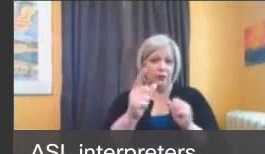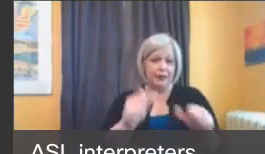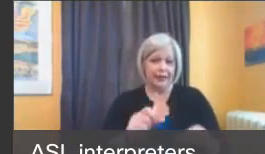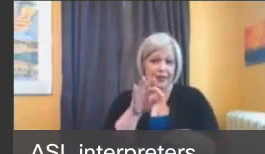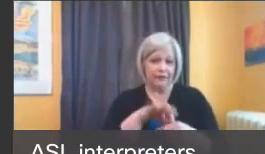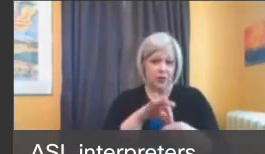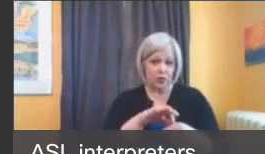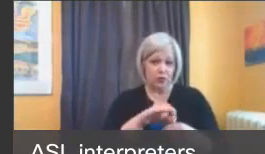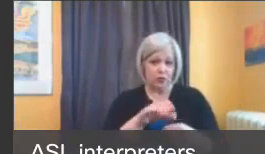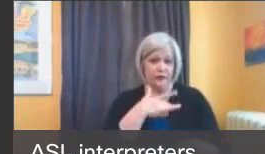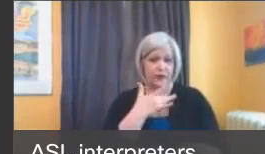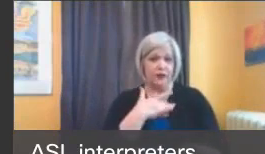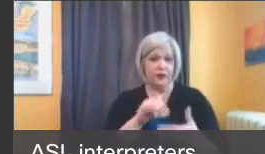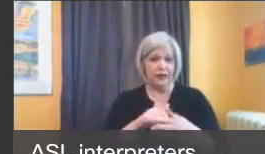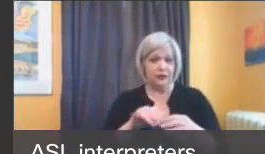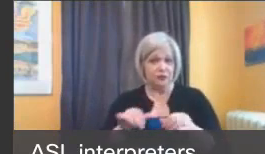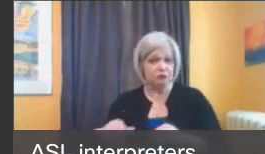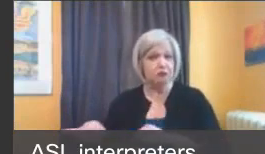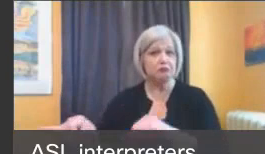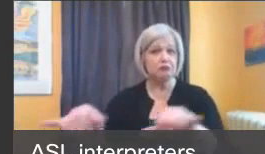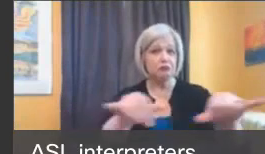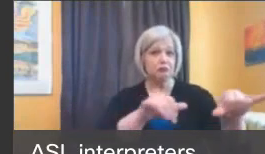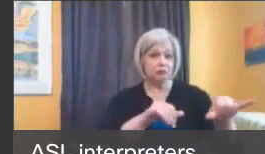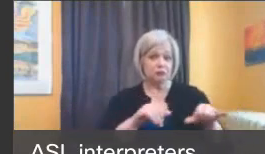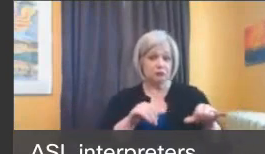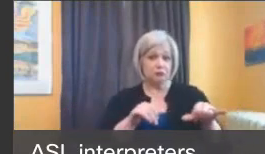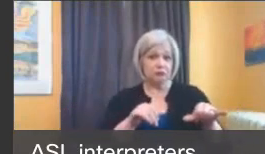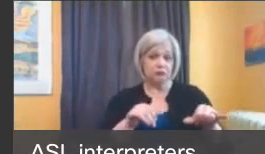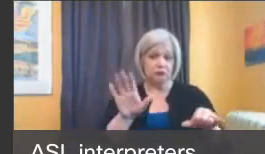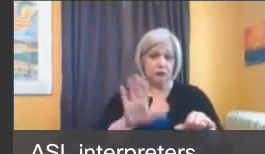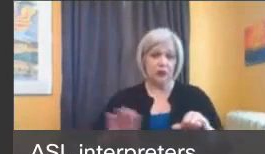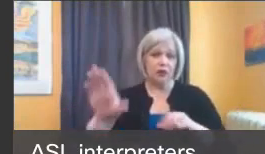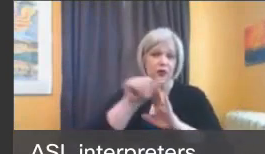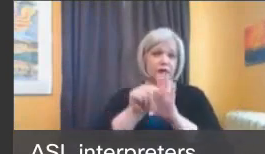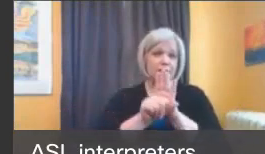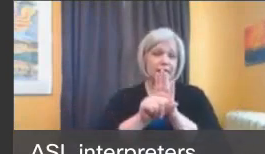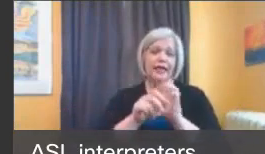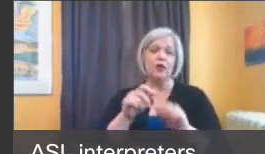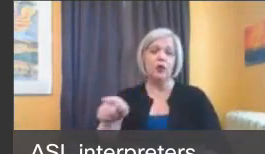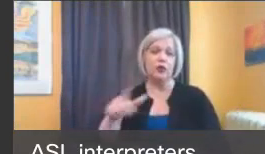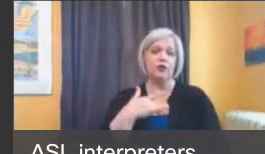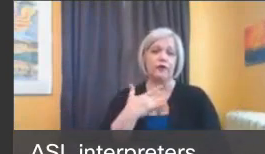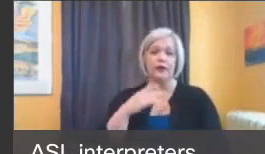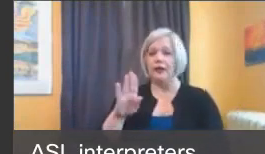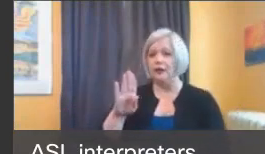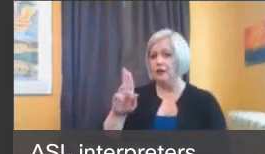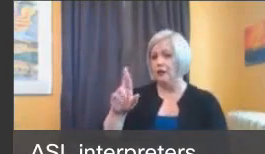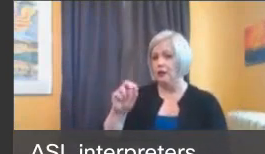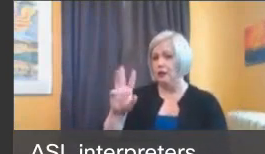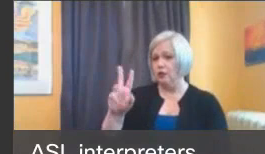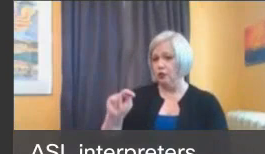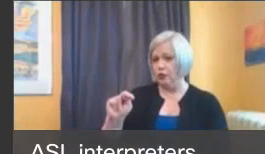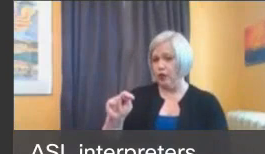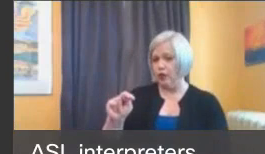of your fellow efforts throughout the state, or is Broward and perhaps